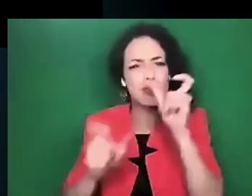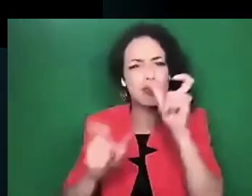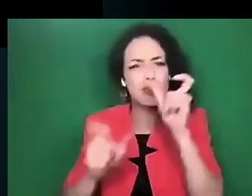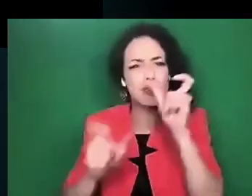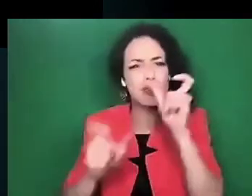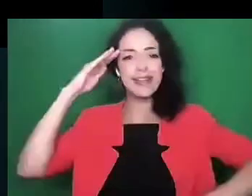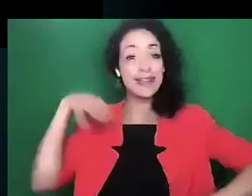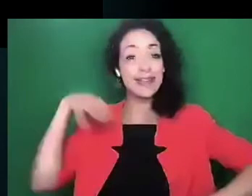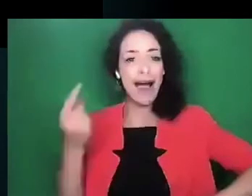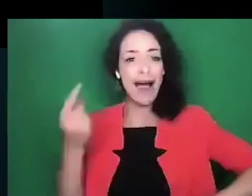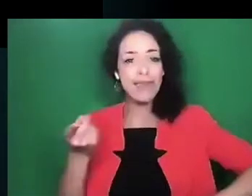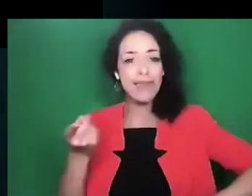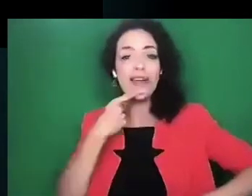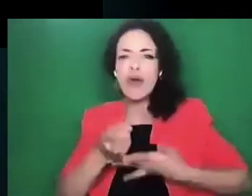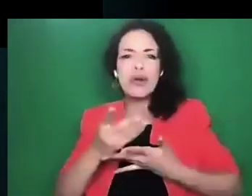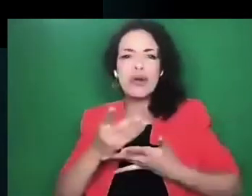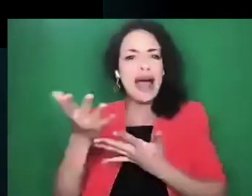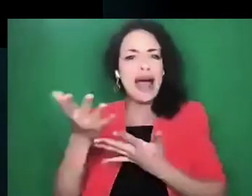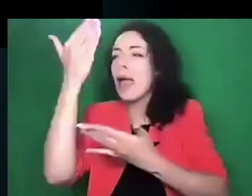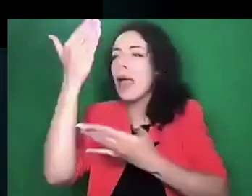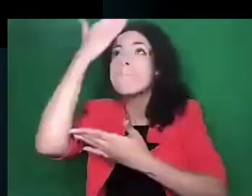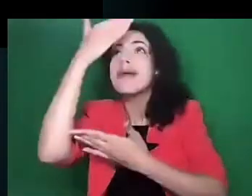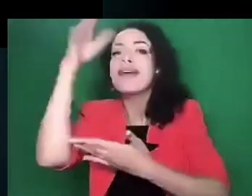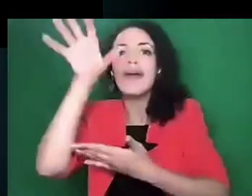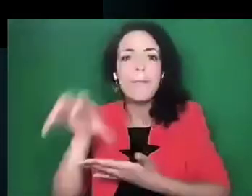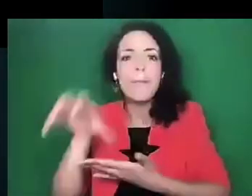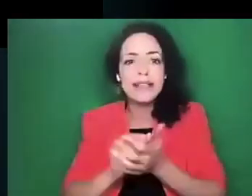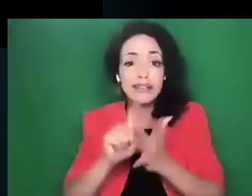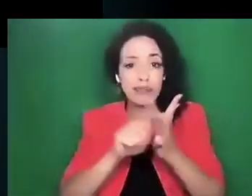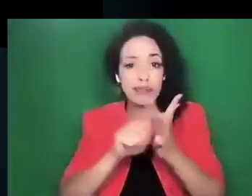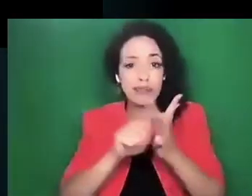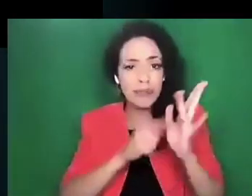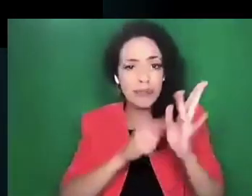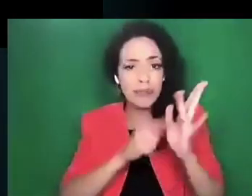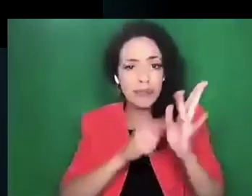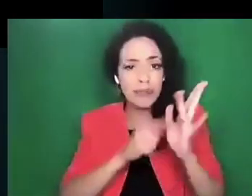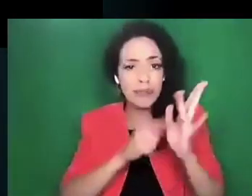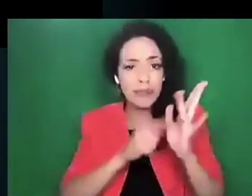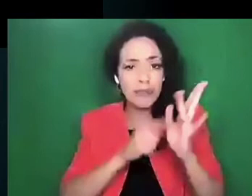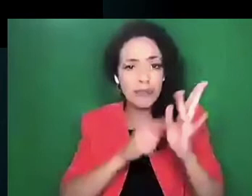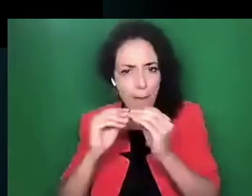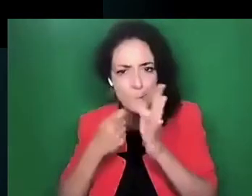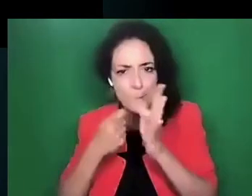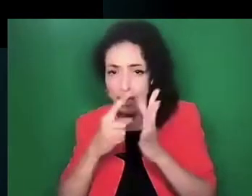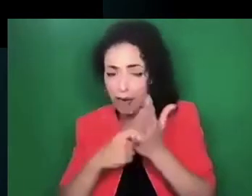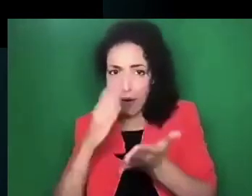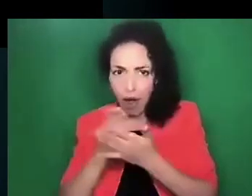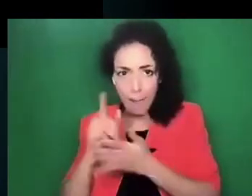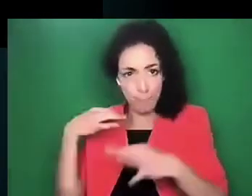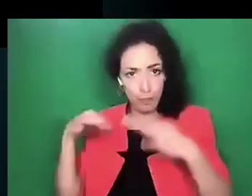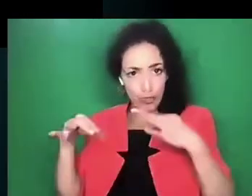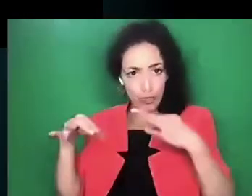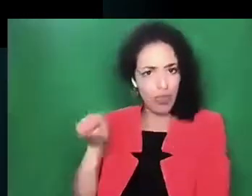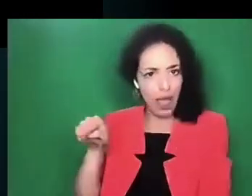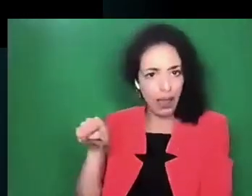mixed all together. Did Josephine Baker perform there? We don't know for sure, but we have photos